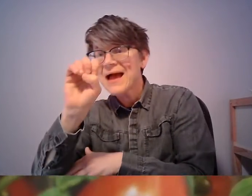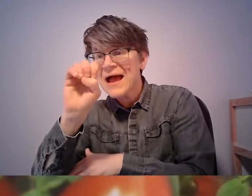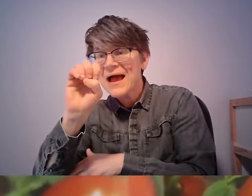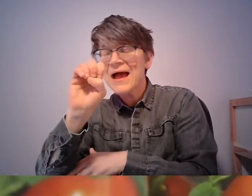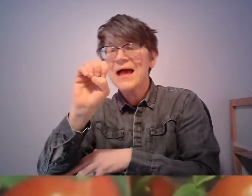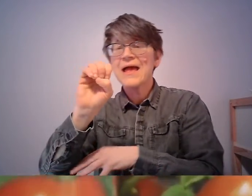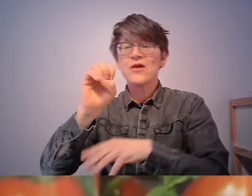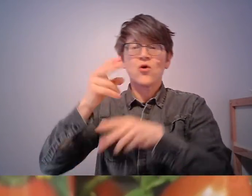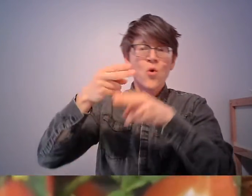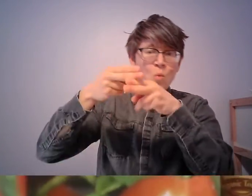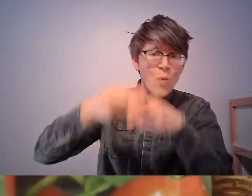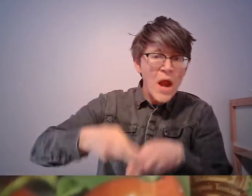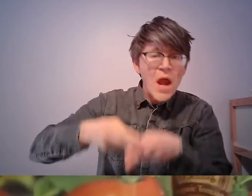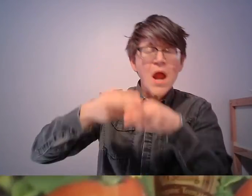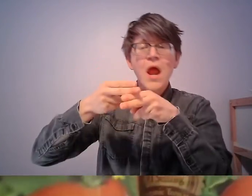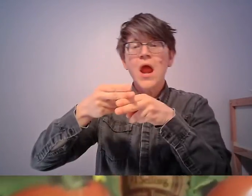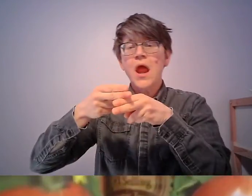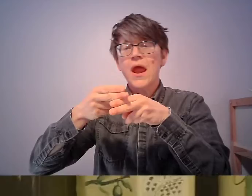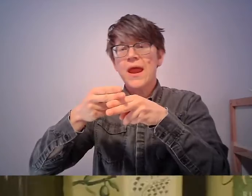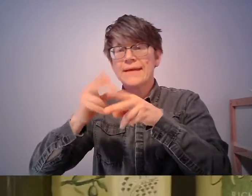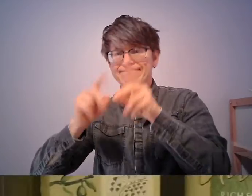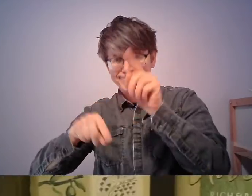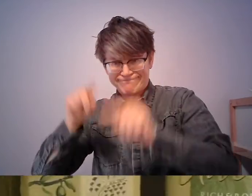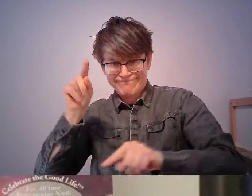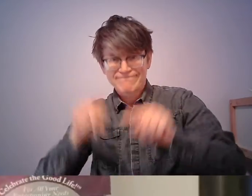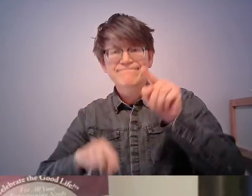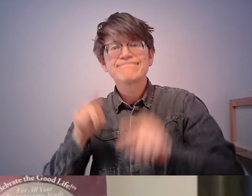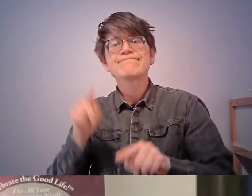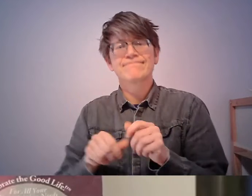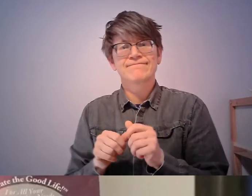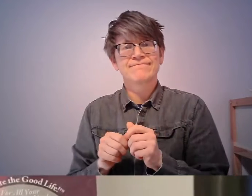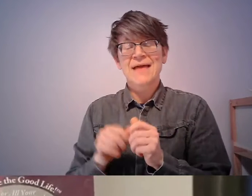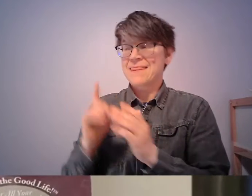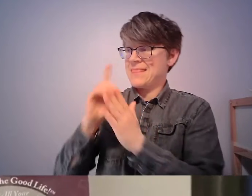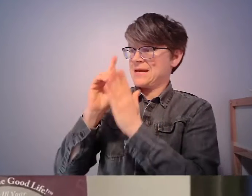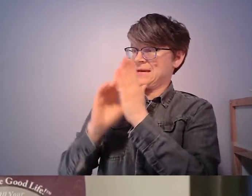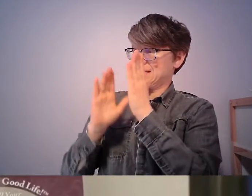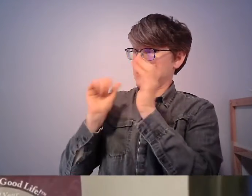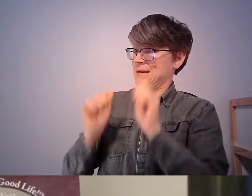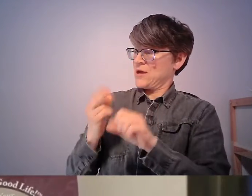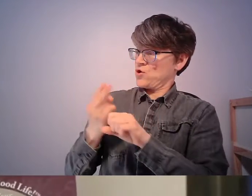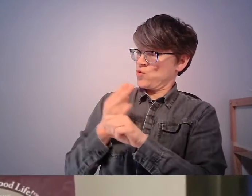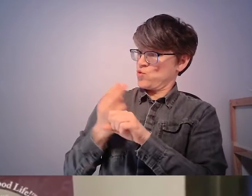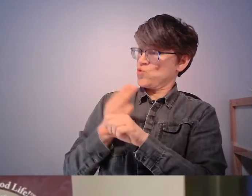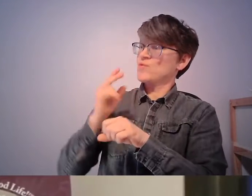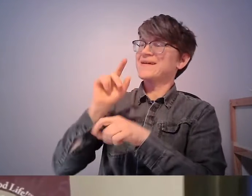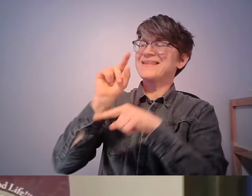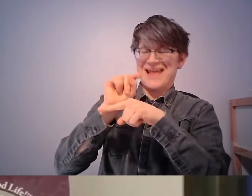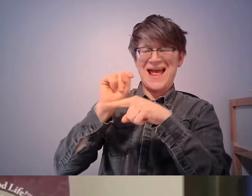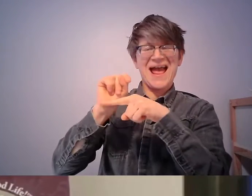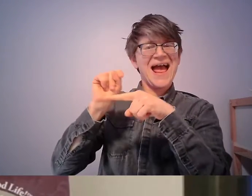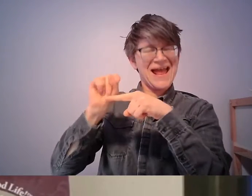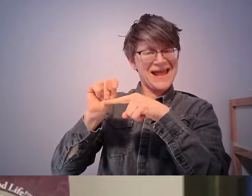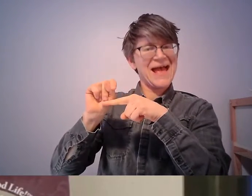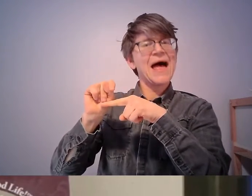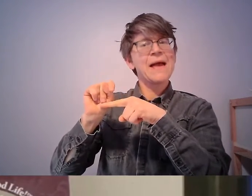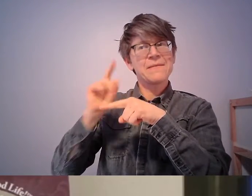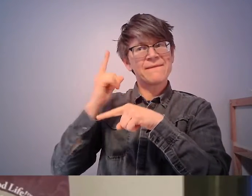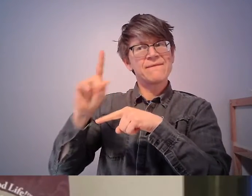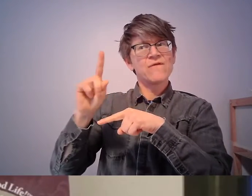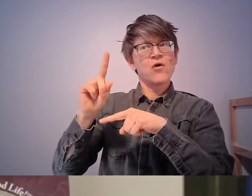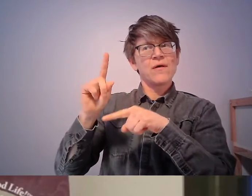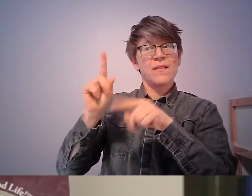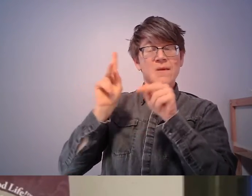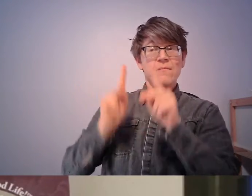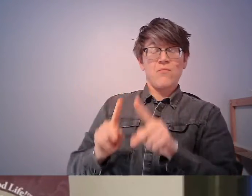orientation. Those typographic techniques are the designer's tools. The logos are the first thing the